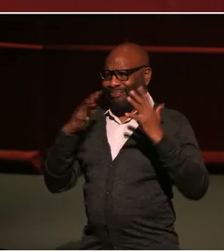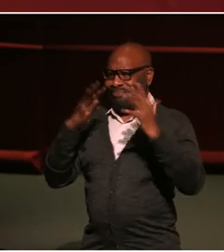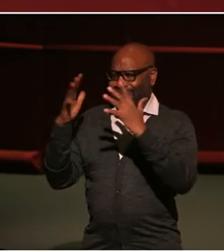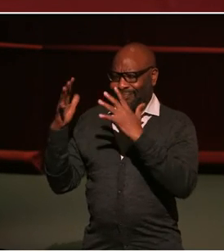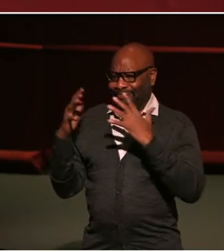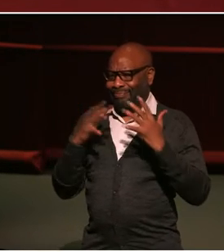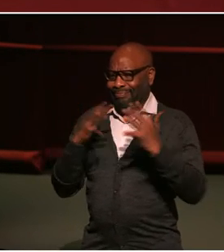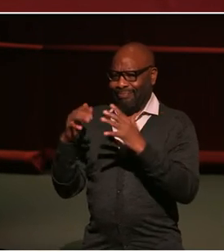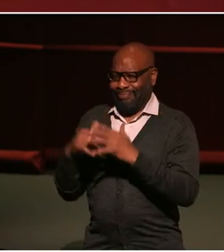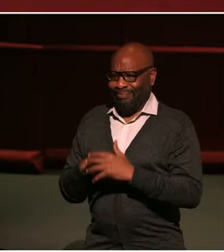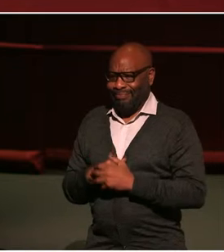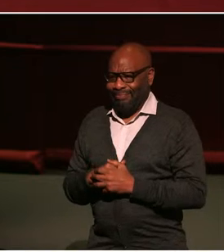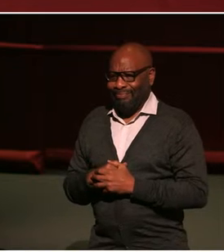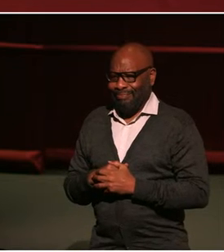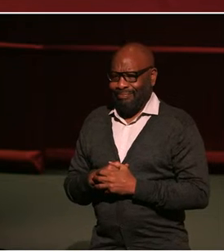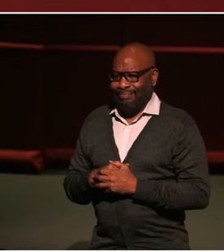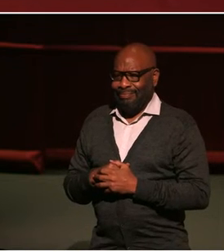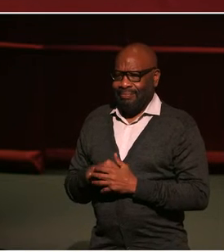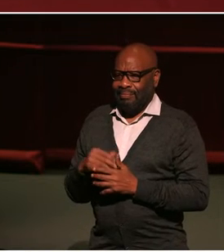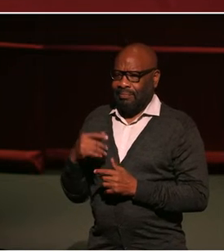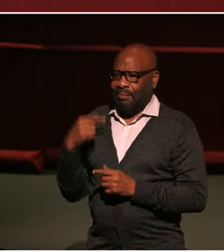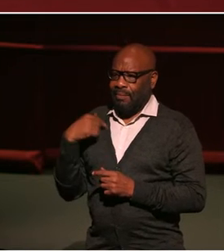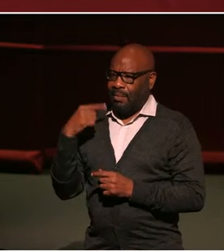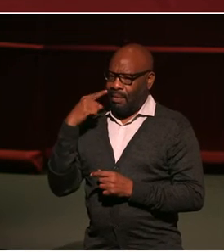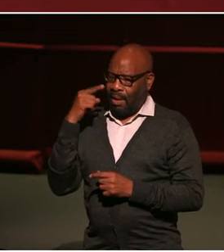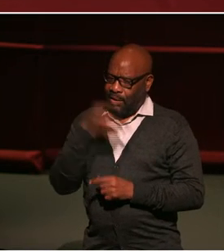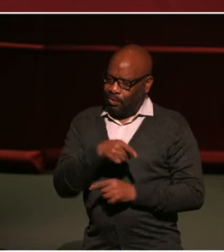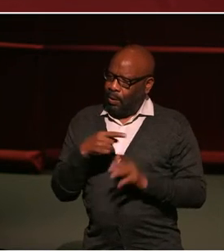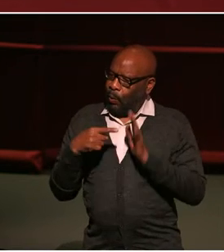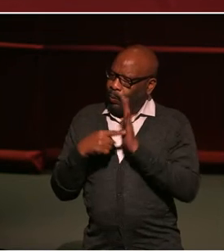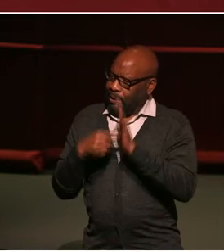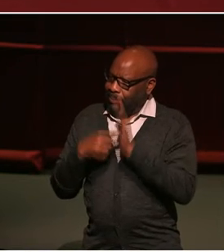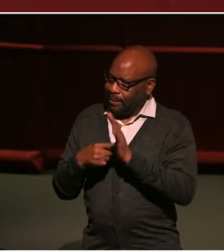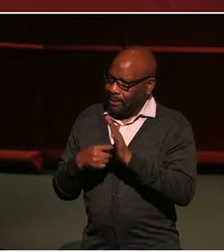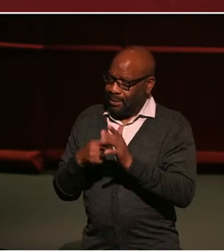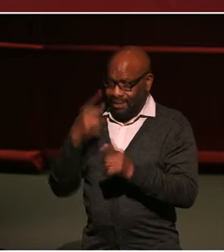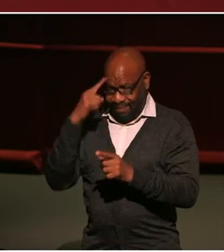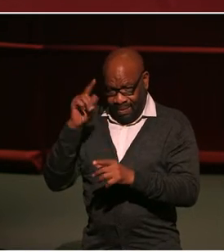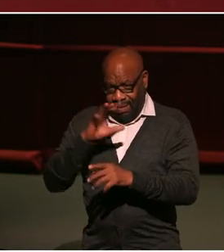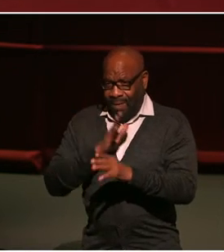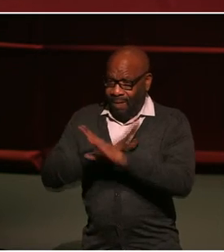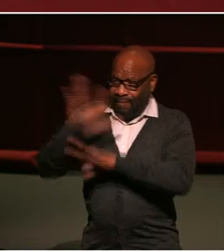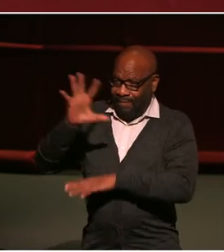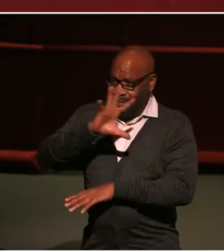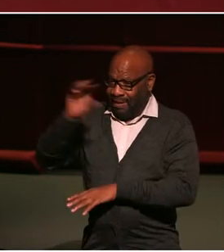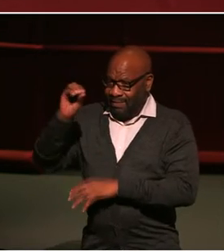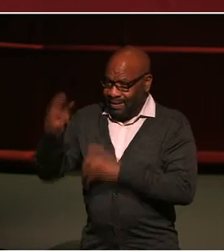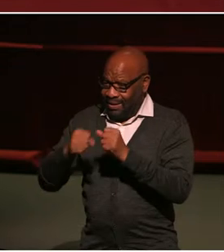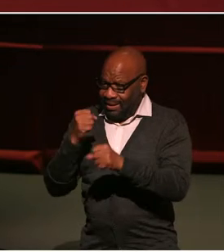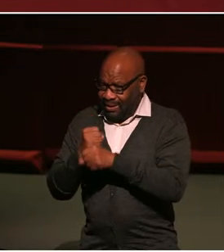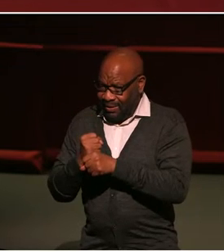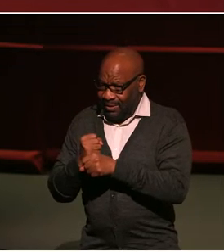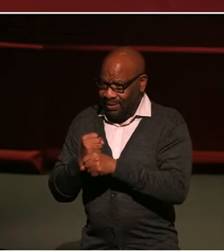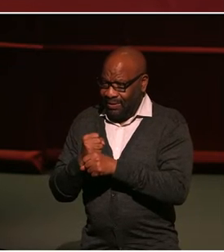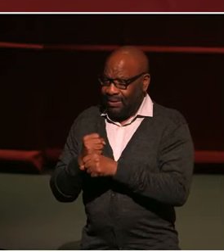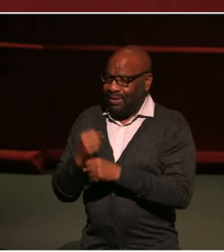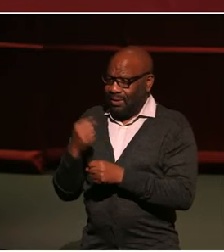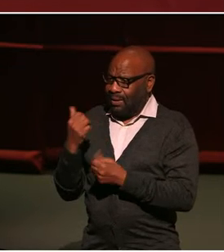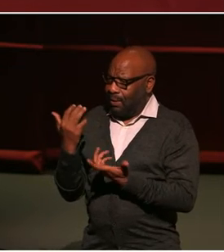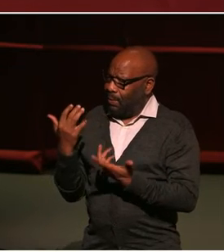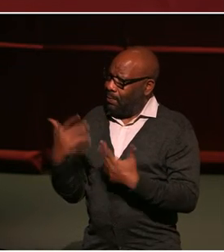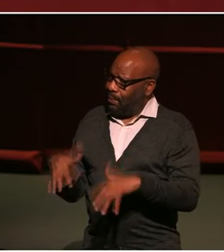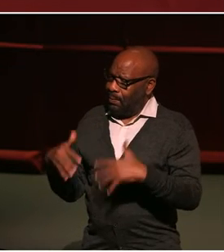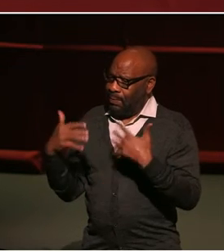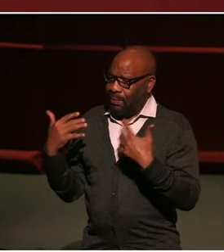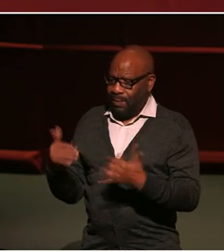I mean, I think you were trying to stand for change, you know, 50 years ago, and, you know, flash forward, I think there's a renewed